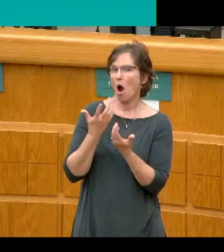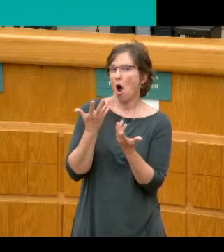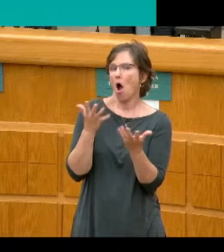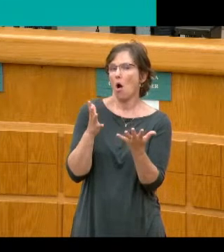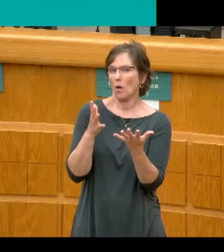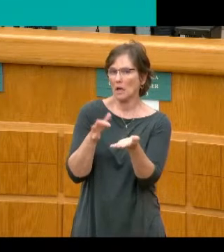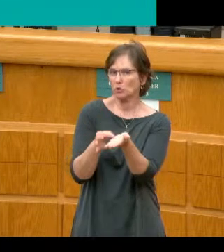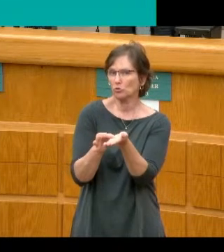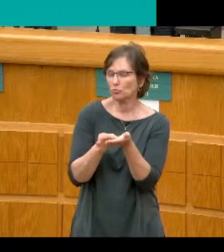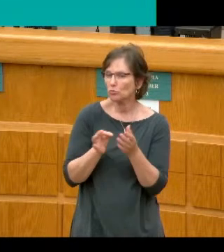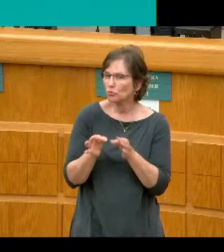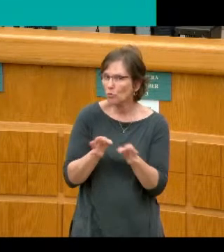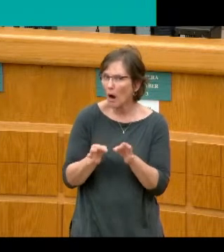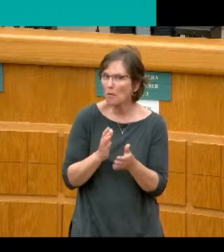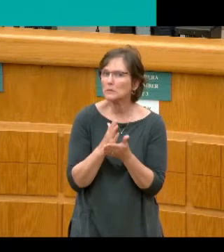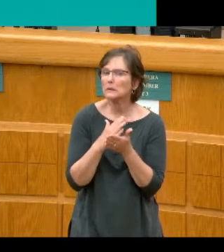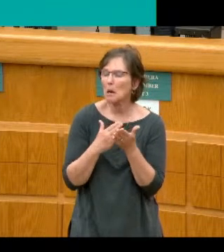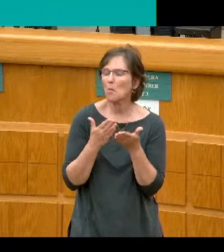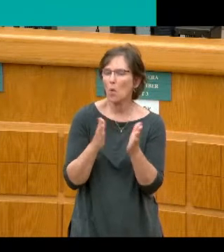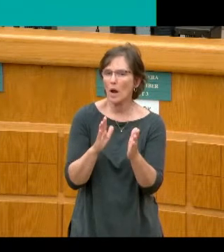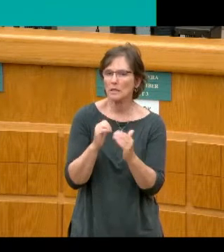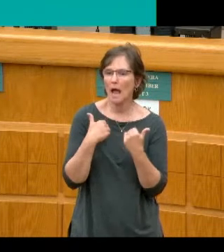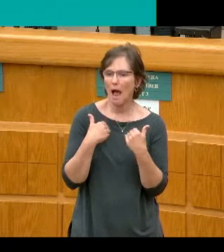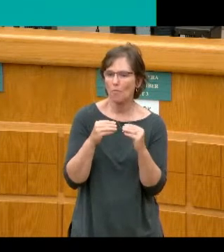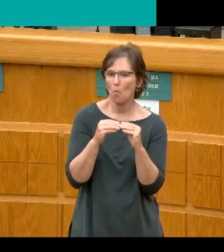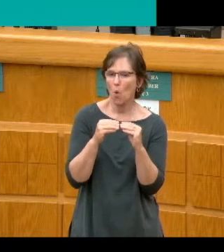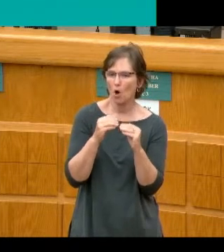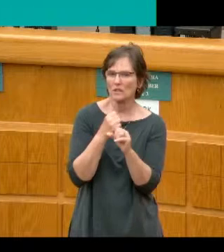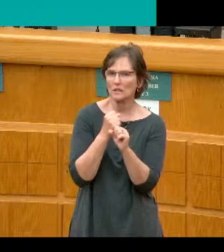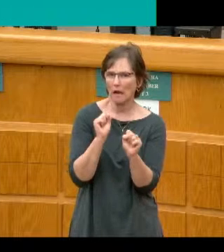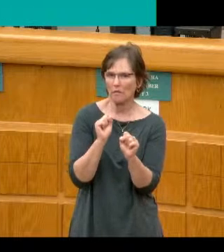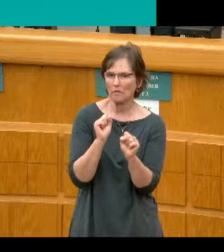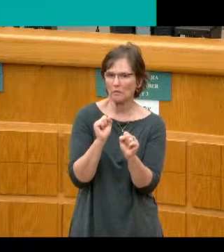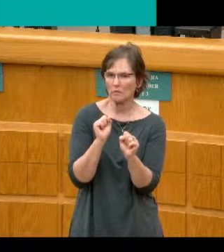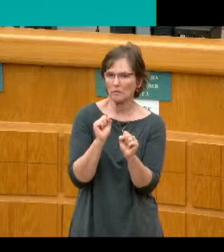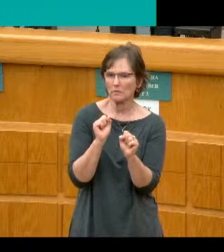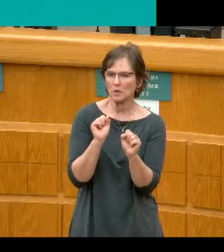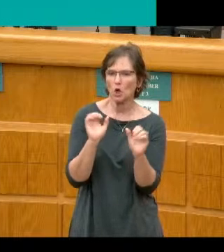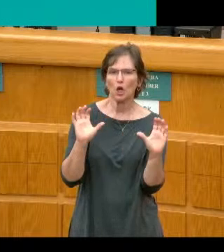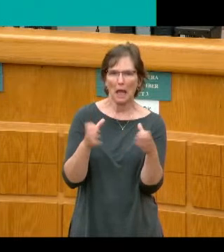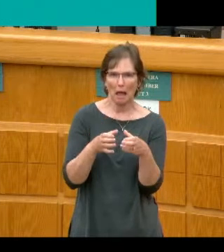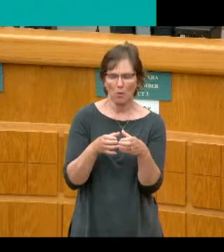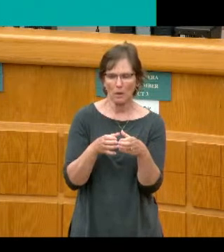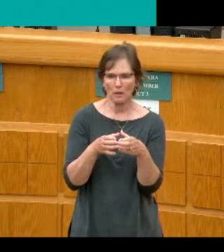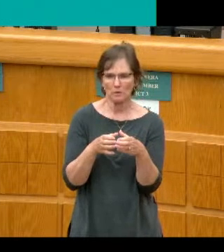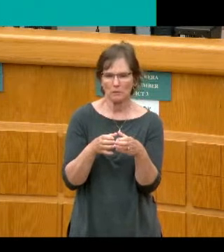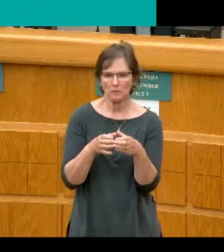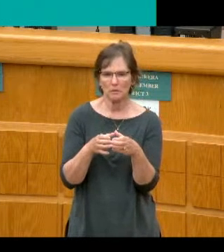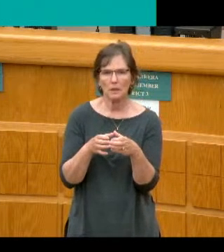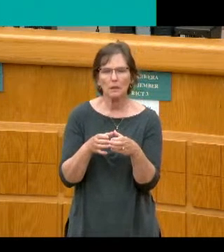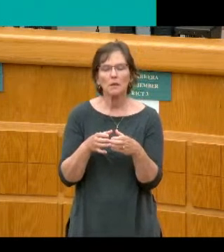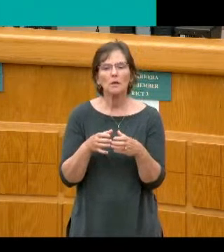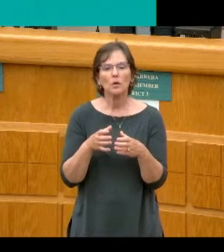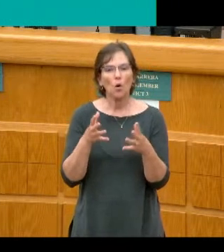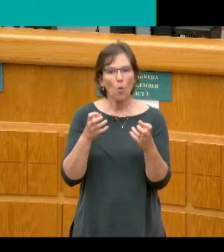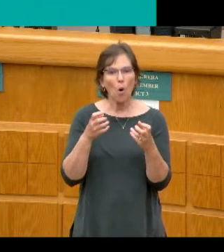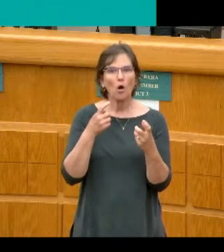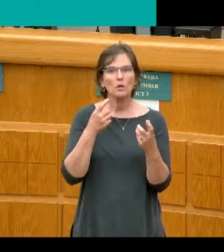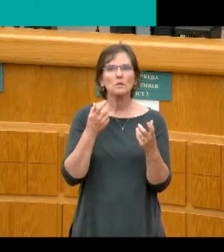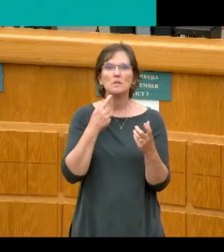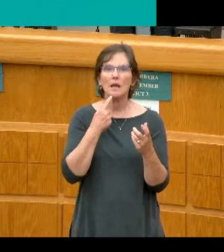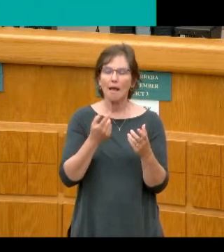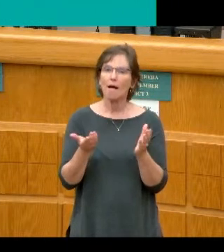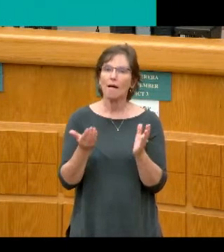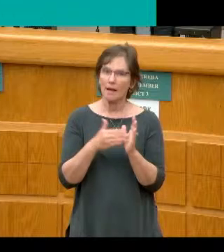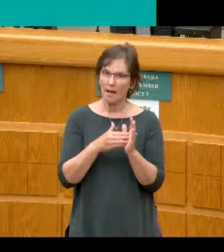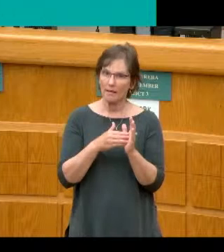greetings, there are definitely safer ways to plan and host gatherings. I know that Annette has